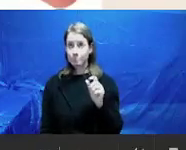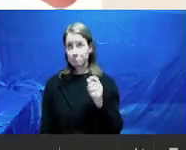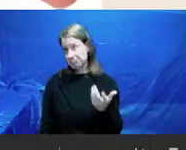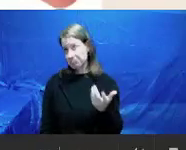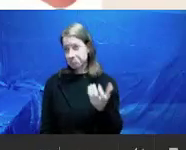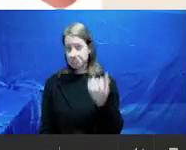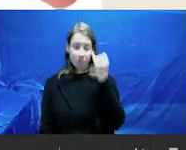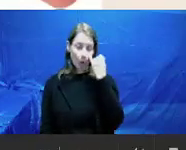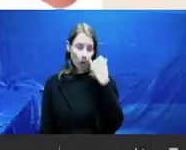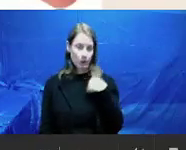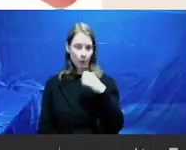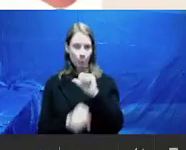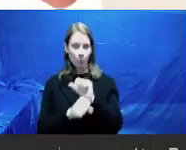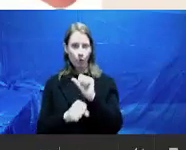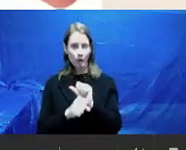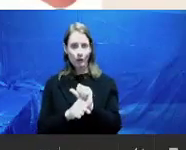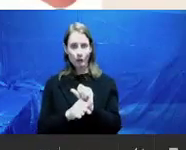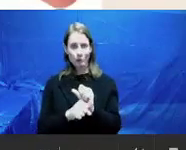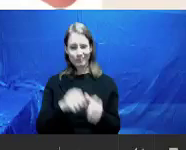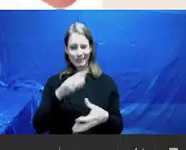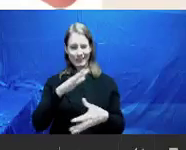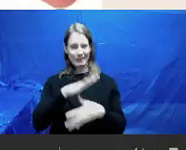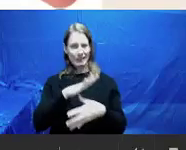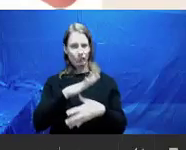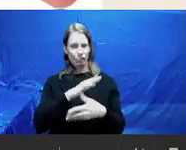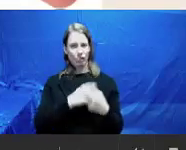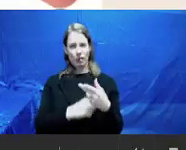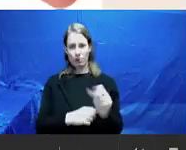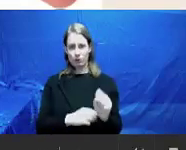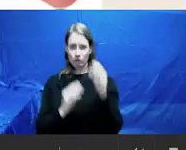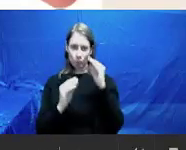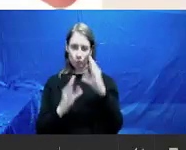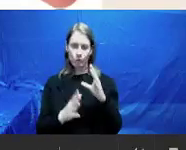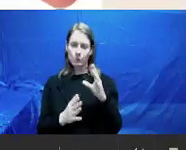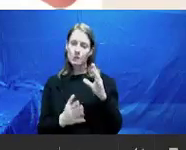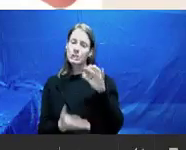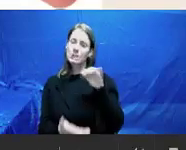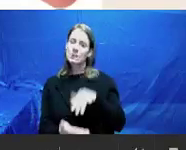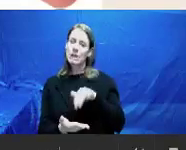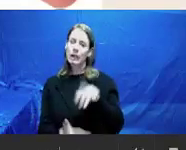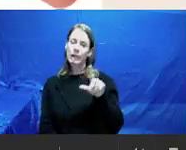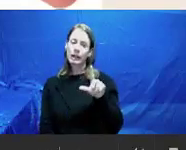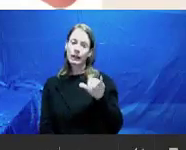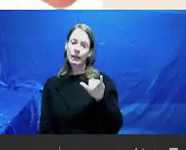are studying literary theory, which is something that is often done in